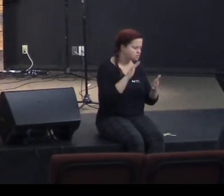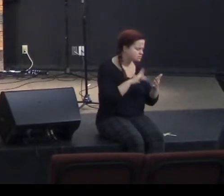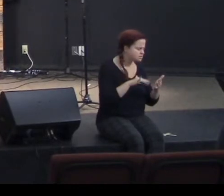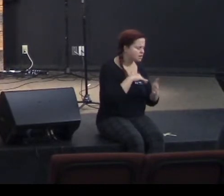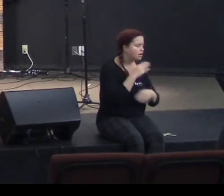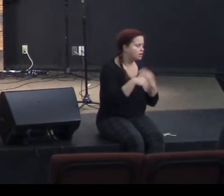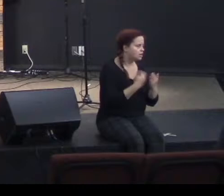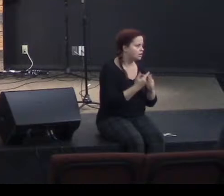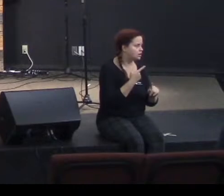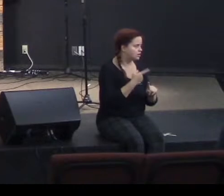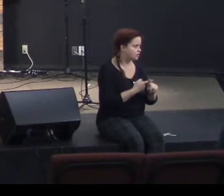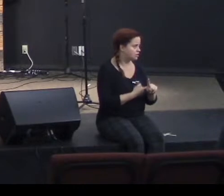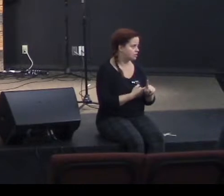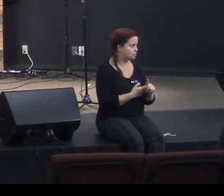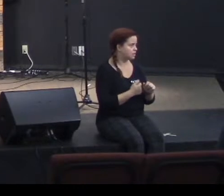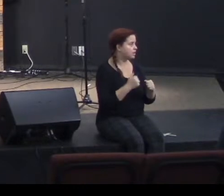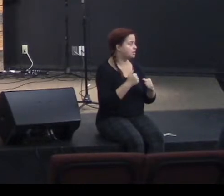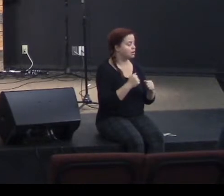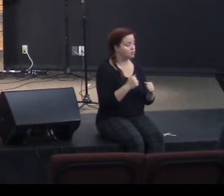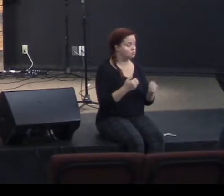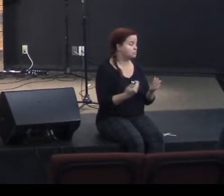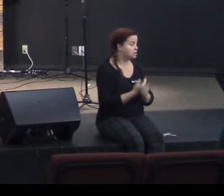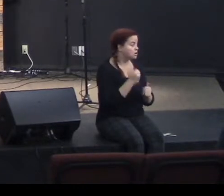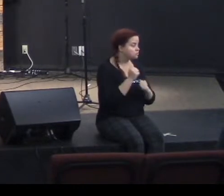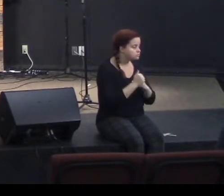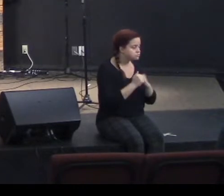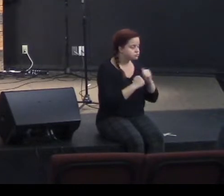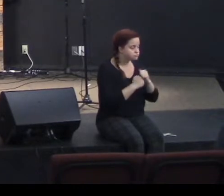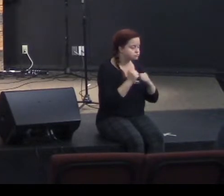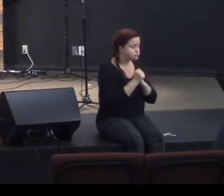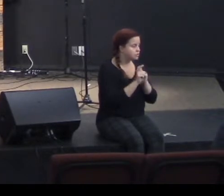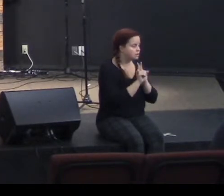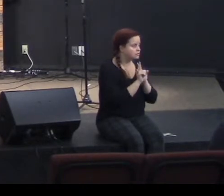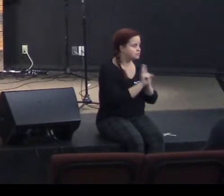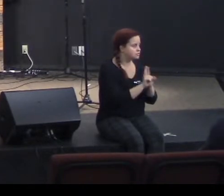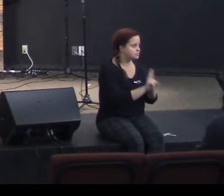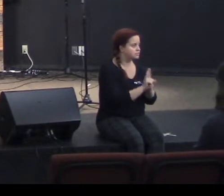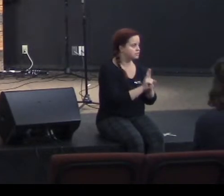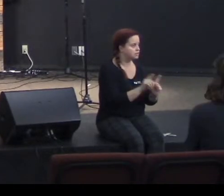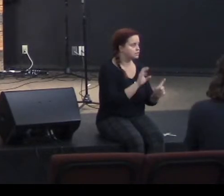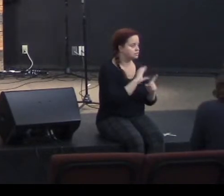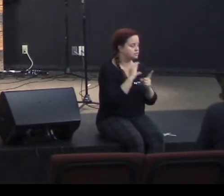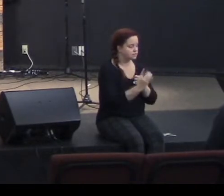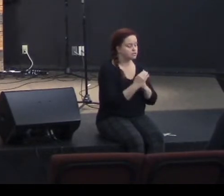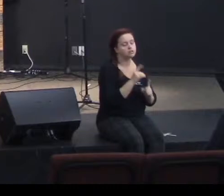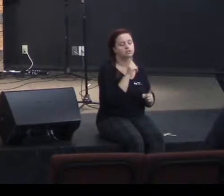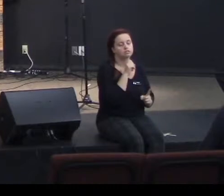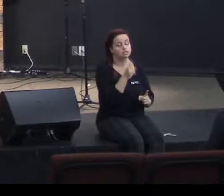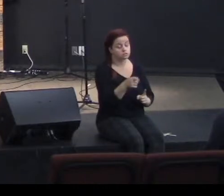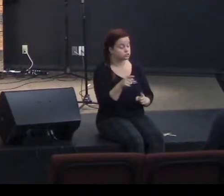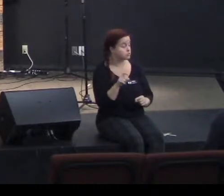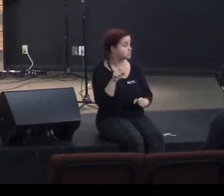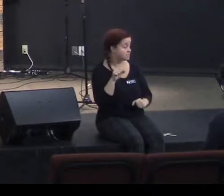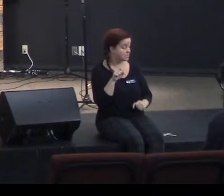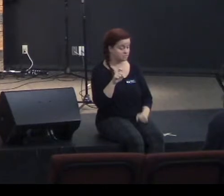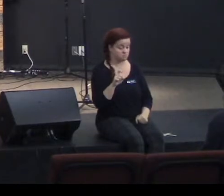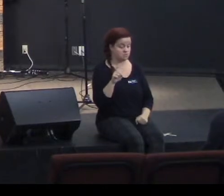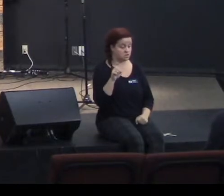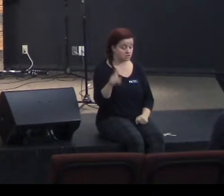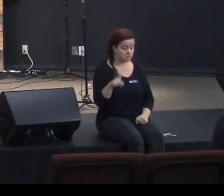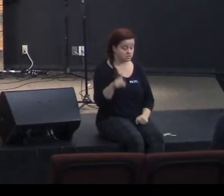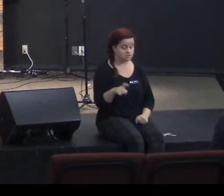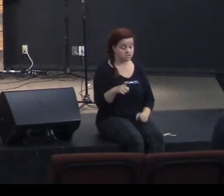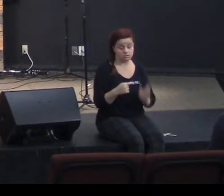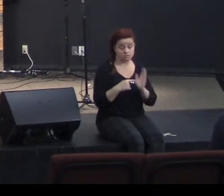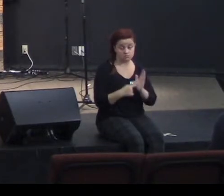a discipling culture. That we know that there are truths out there that need to be addressed, but we also know that there is a grace that has to be